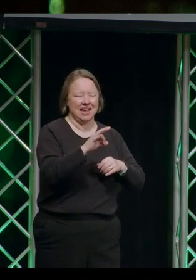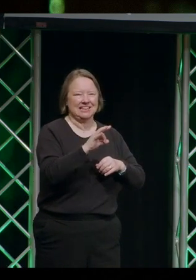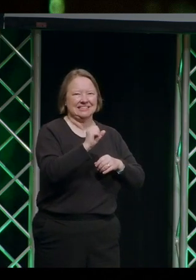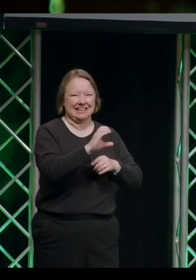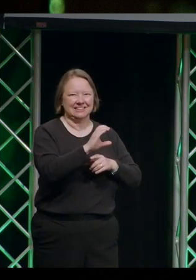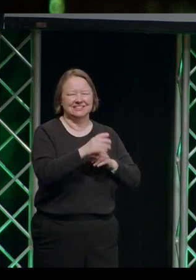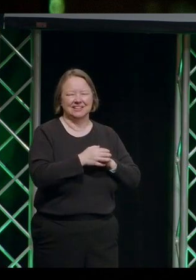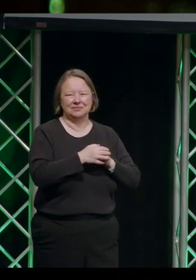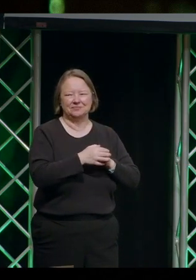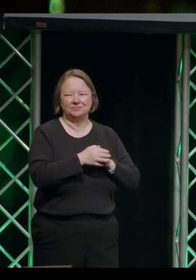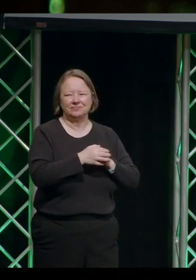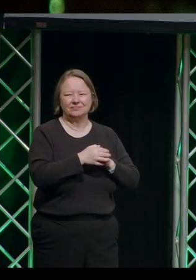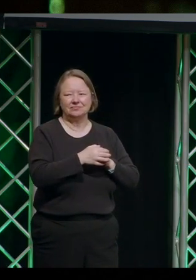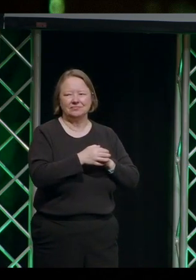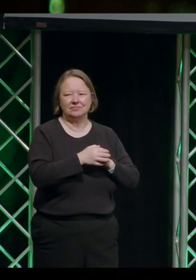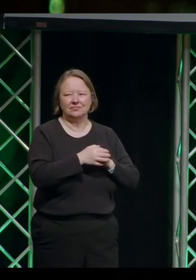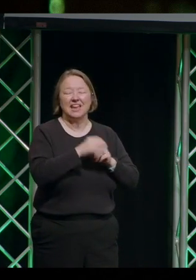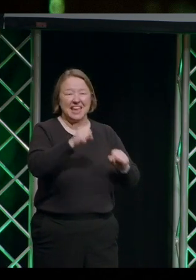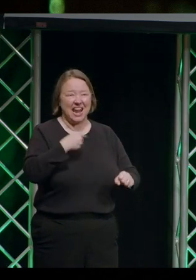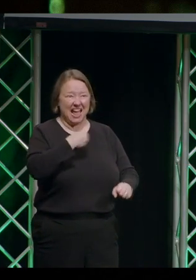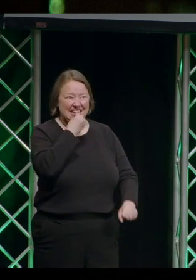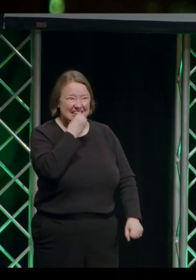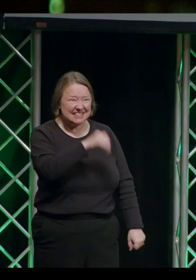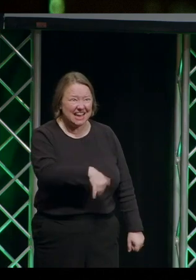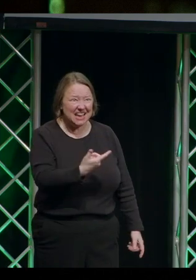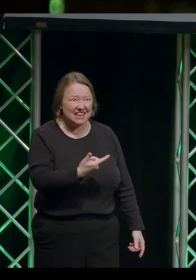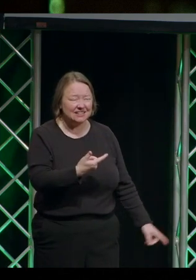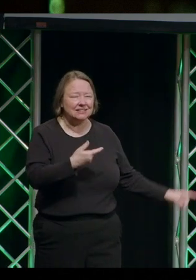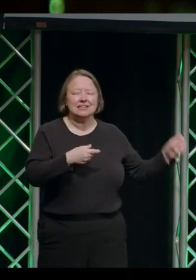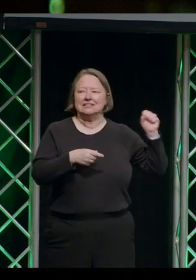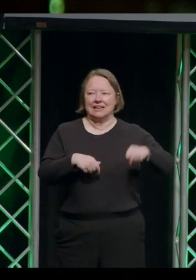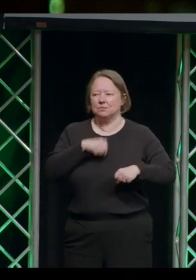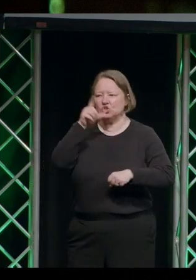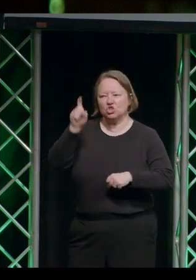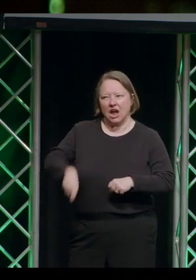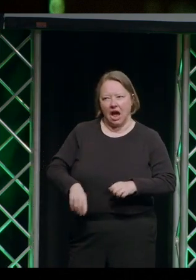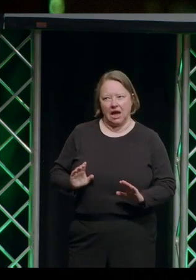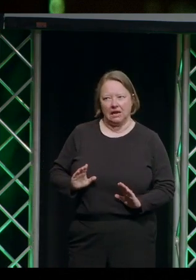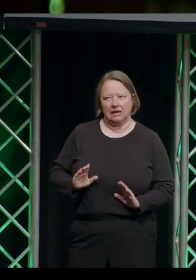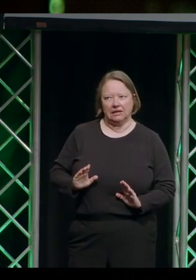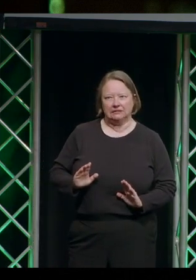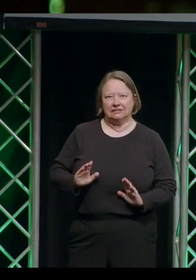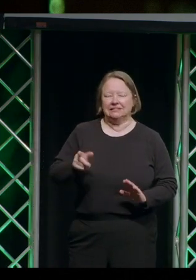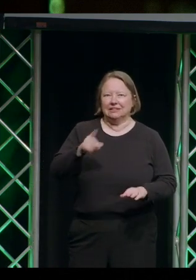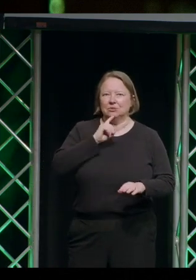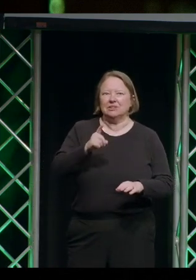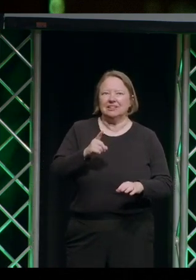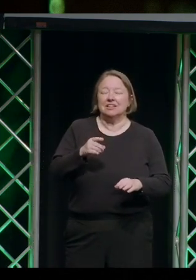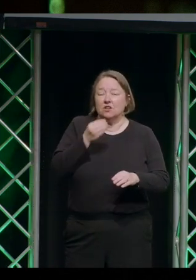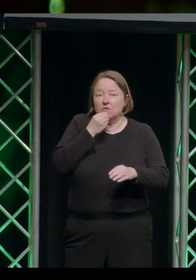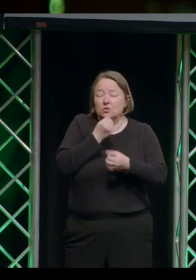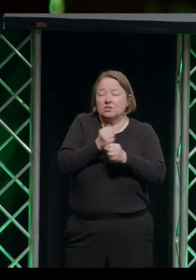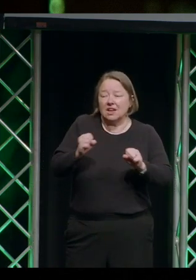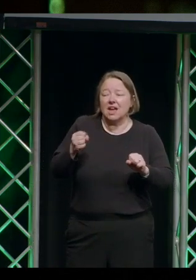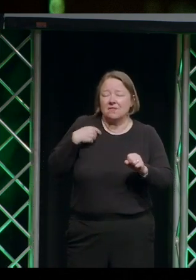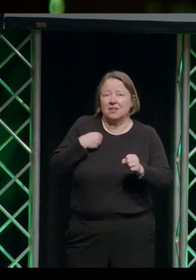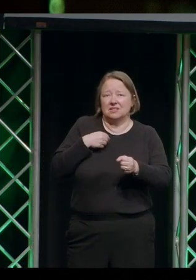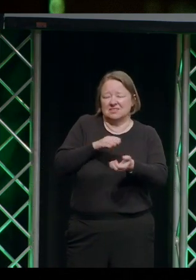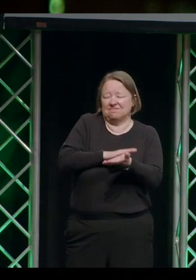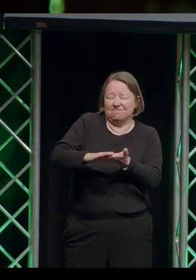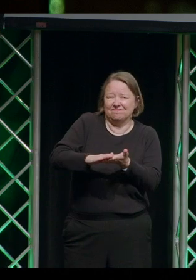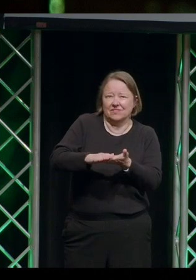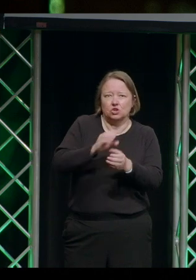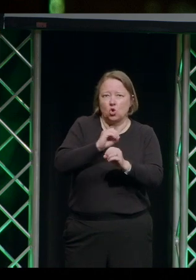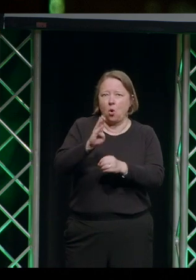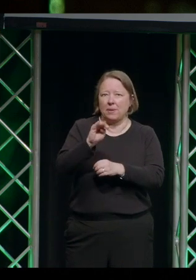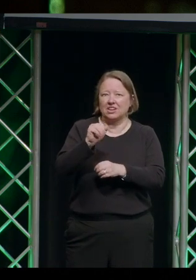seconds. Can I eat it? Yes, but you shouldn't. It is totally food safe. We purify it. There is no